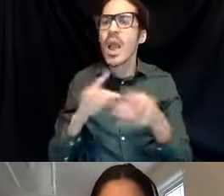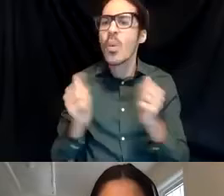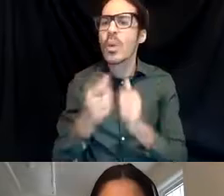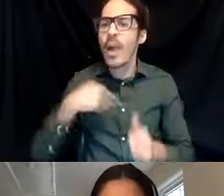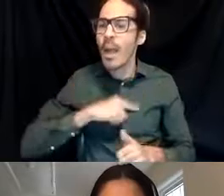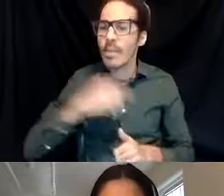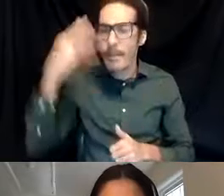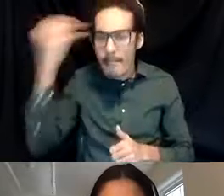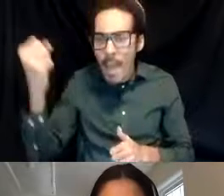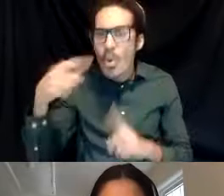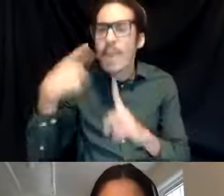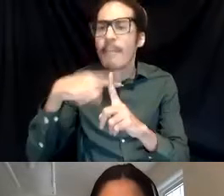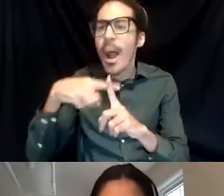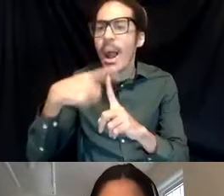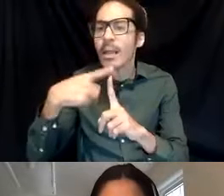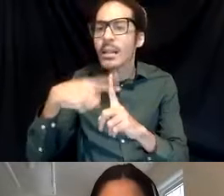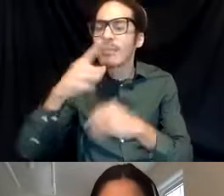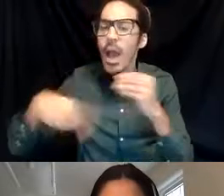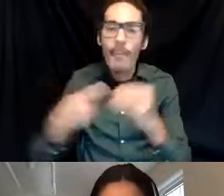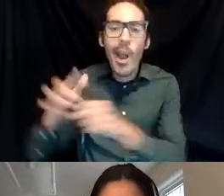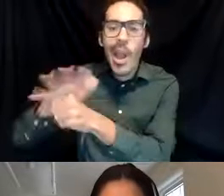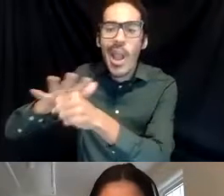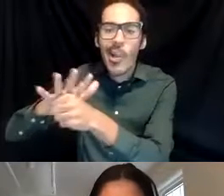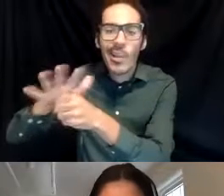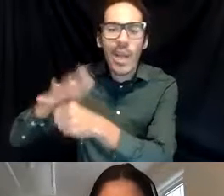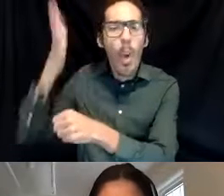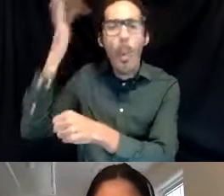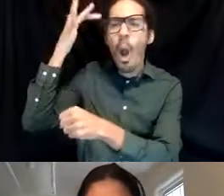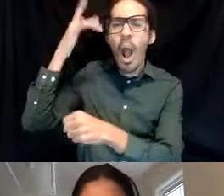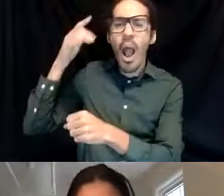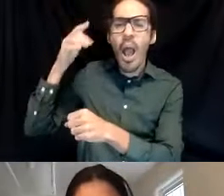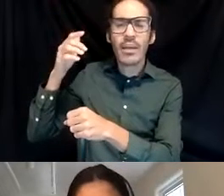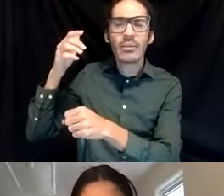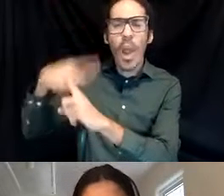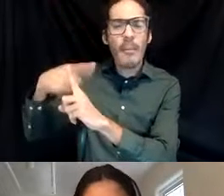that's positive, about a given area, and why is that?